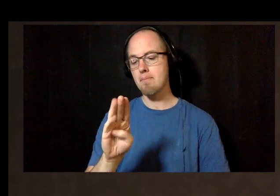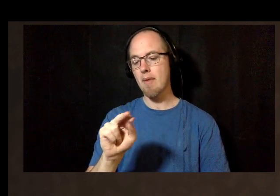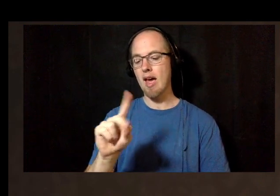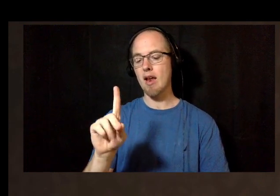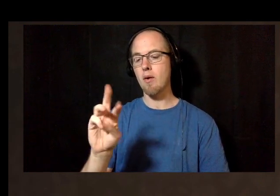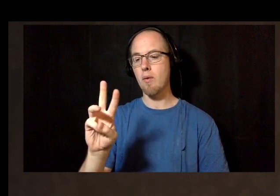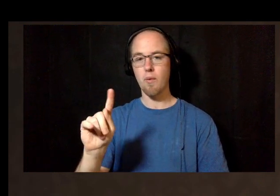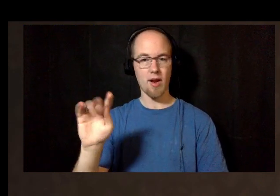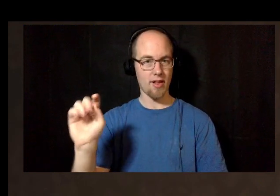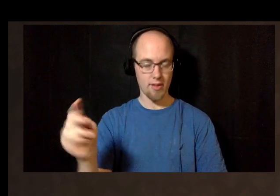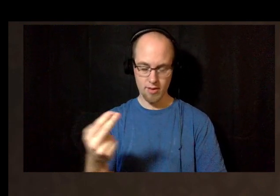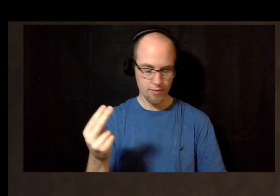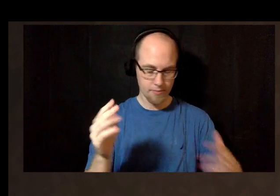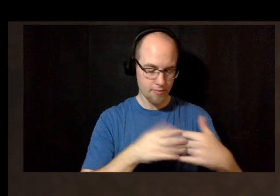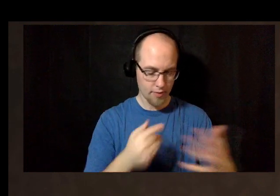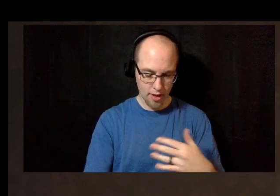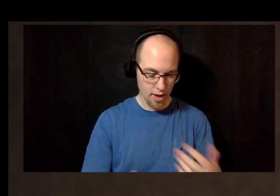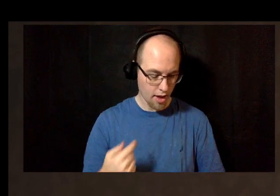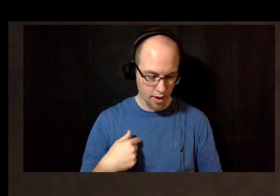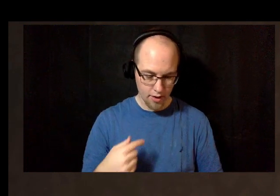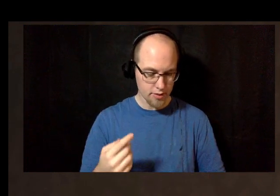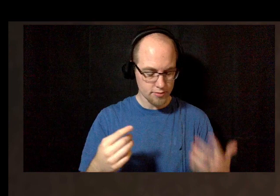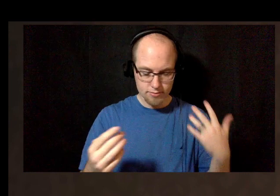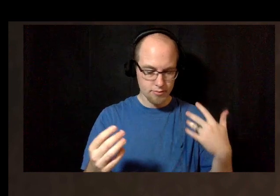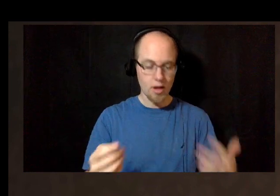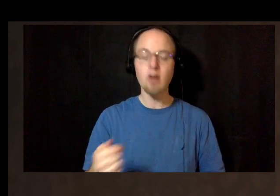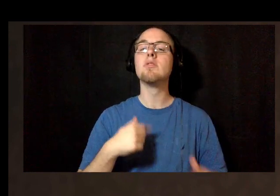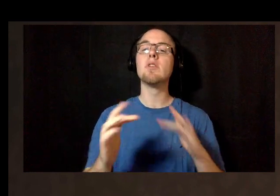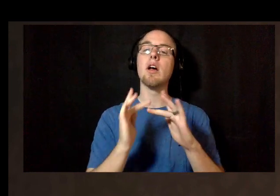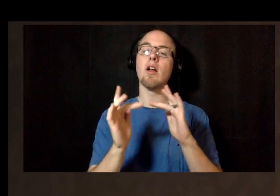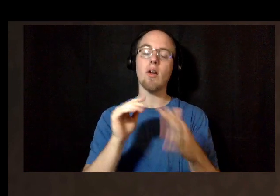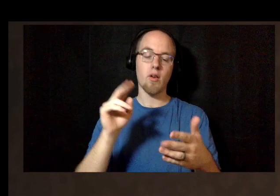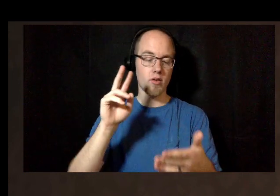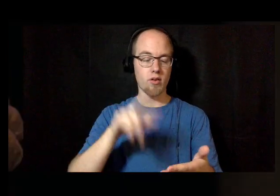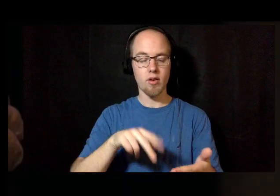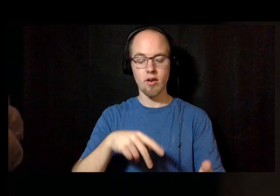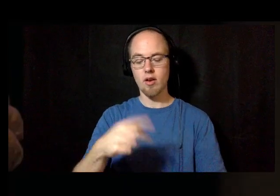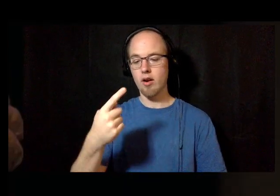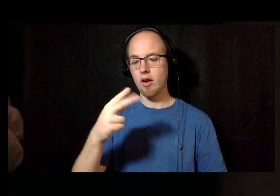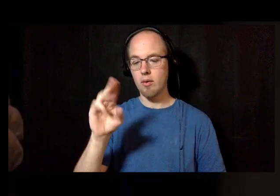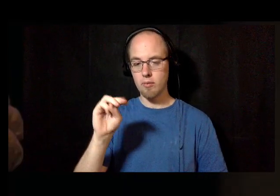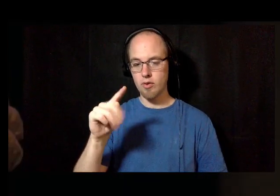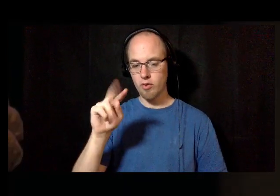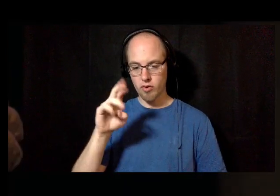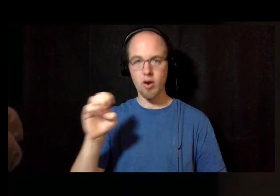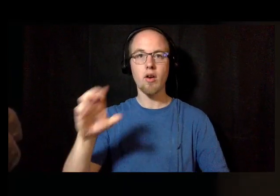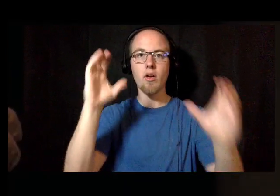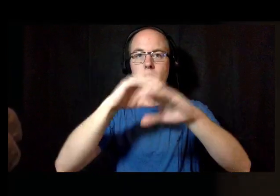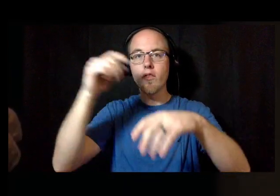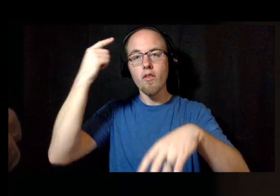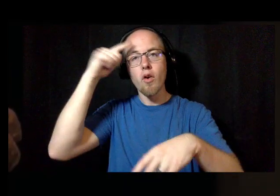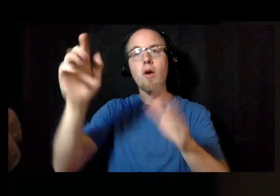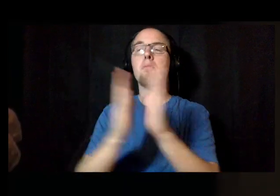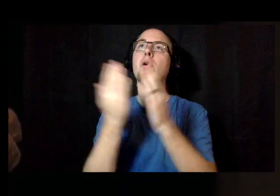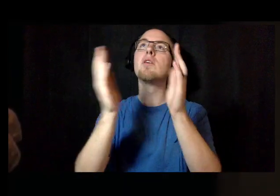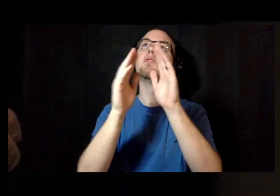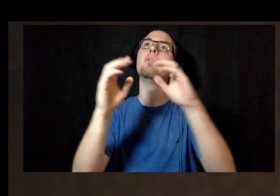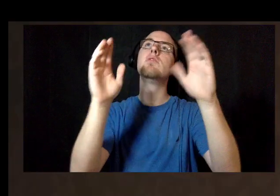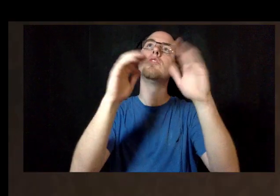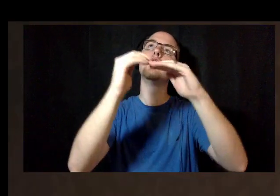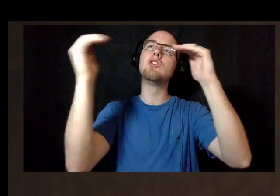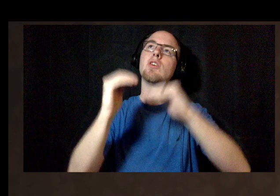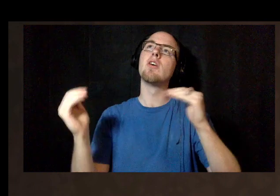Anyway, this is what's going through my head as I'm on Gumtree looking for a bookshelf, because you know when you put something in the search